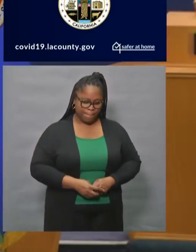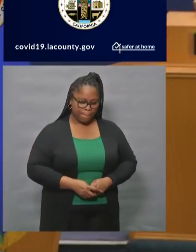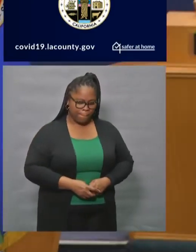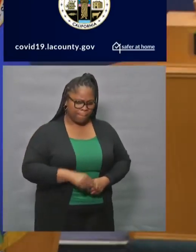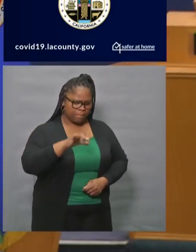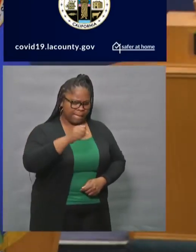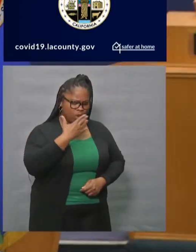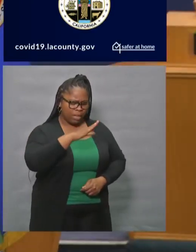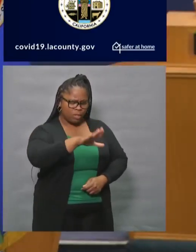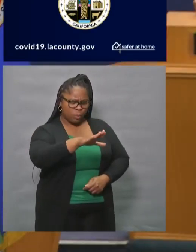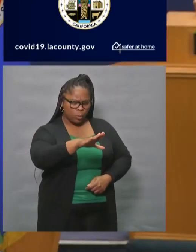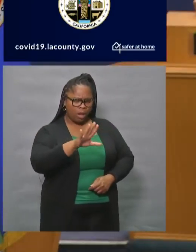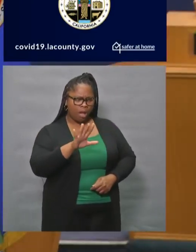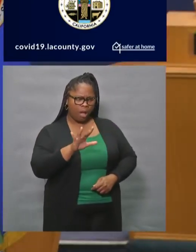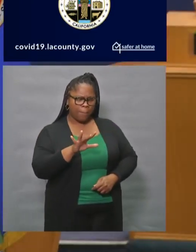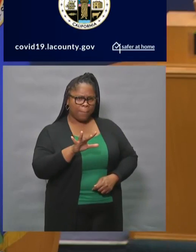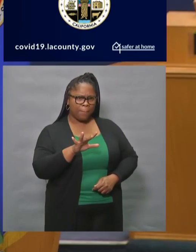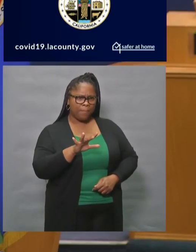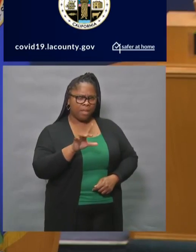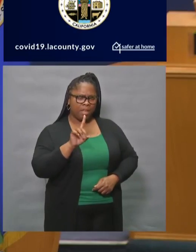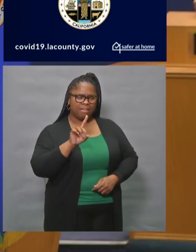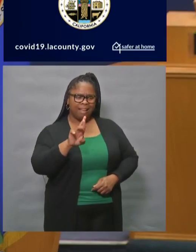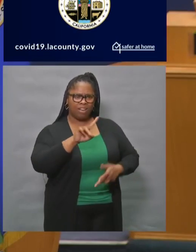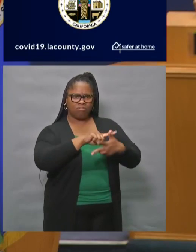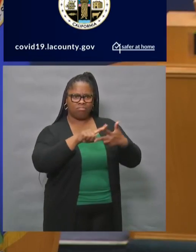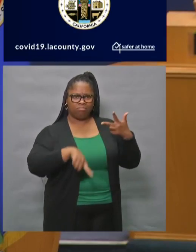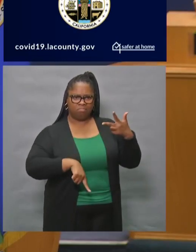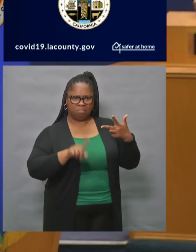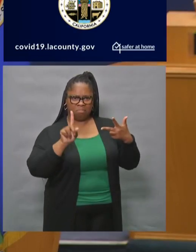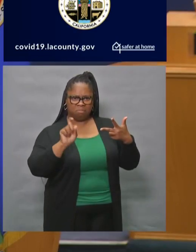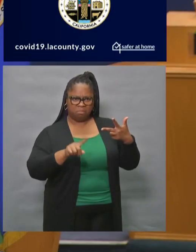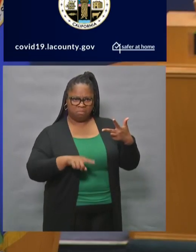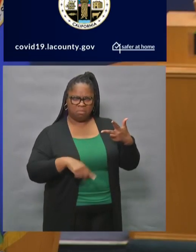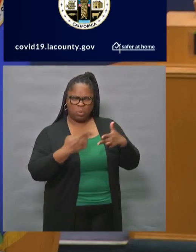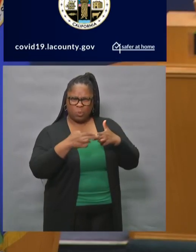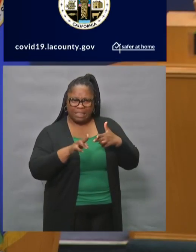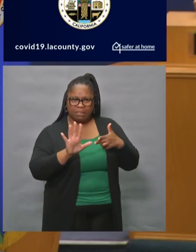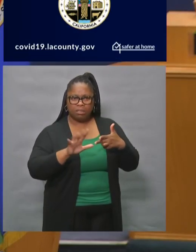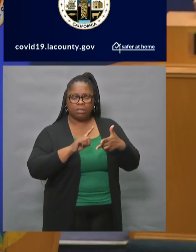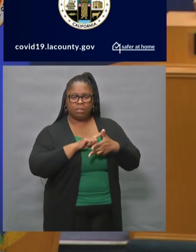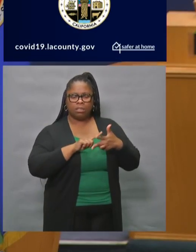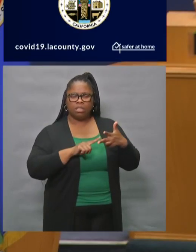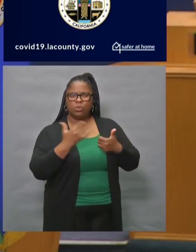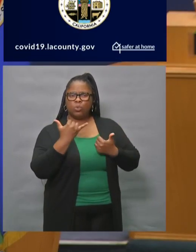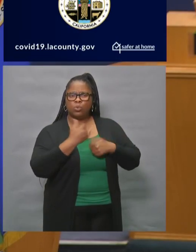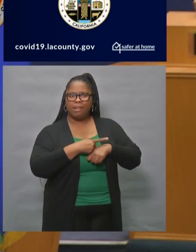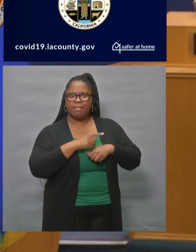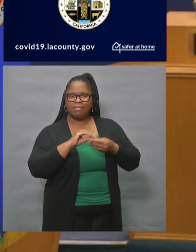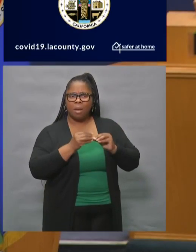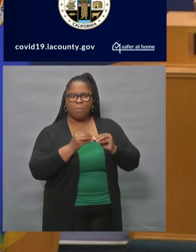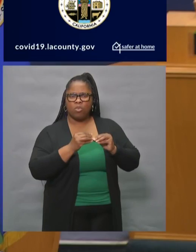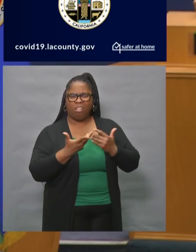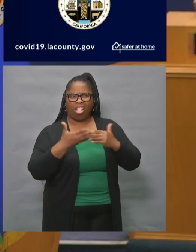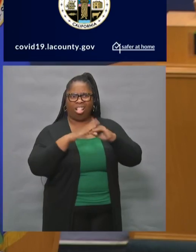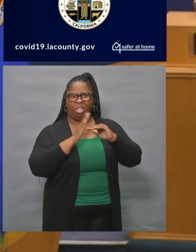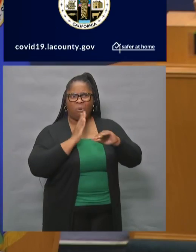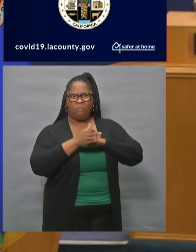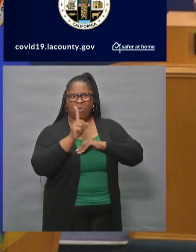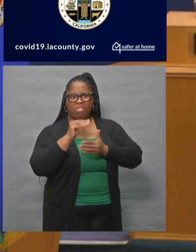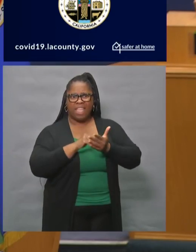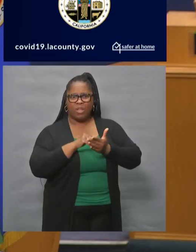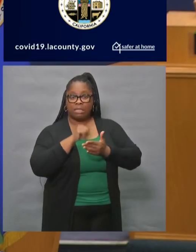Yes, good afternoon. Doctor, 3 quick questions, if I may. The number that you gave today is surpassed 1,000. That did not